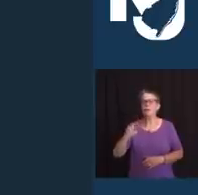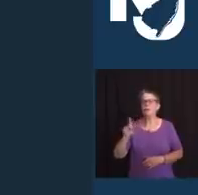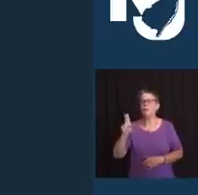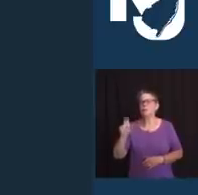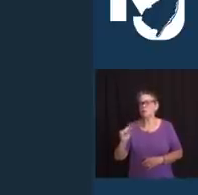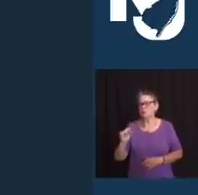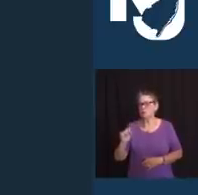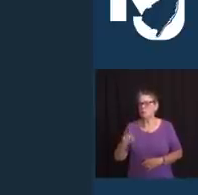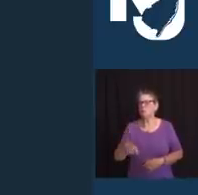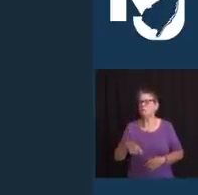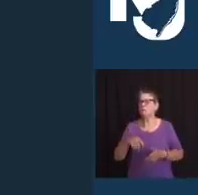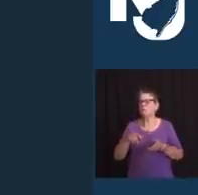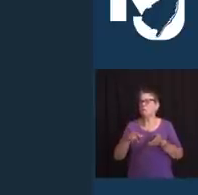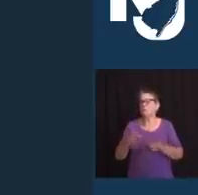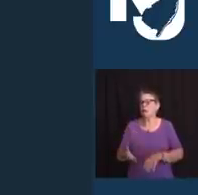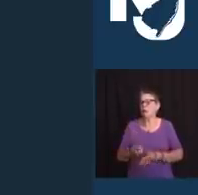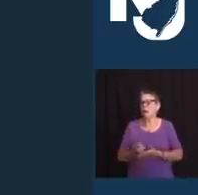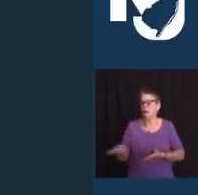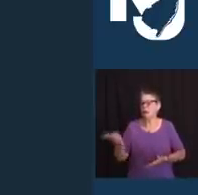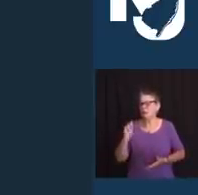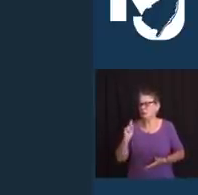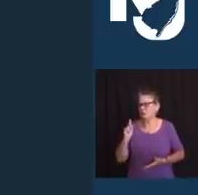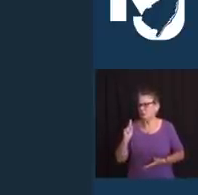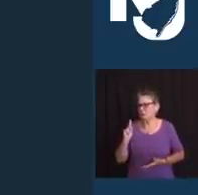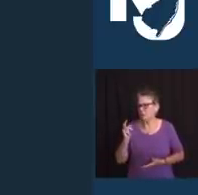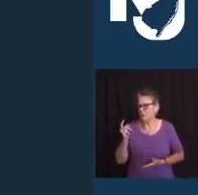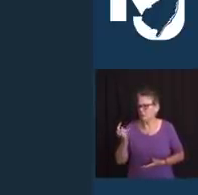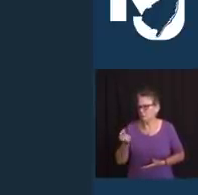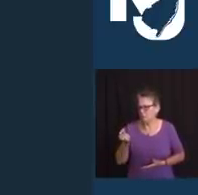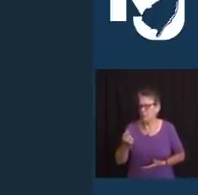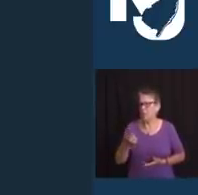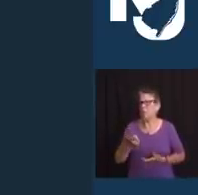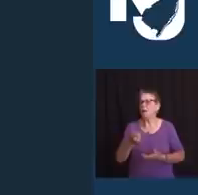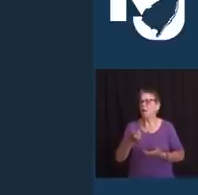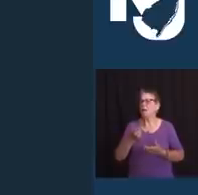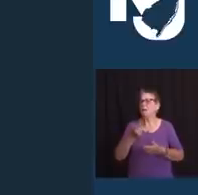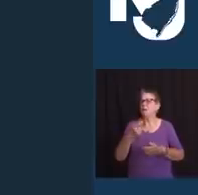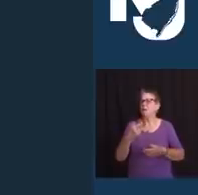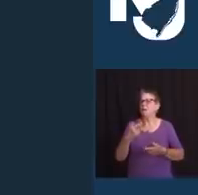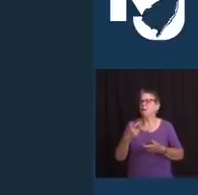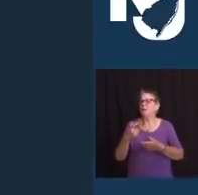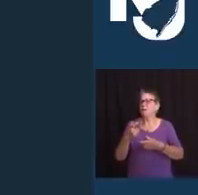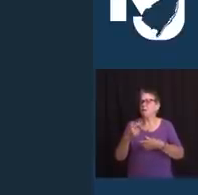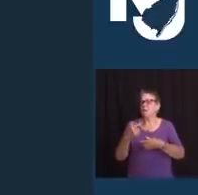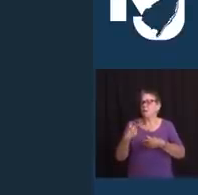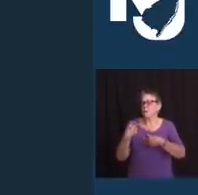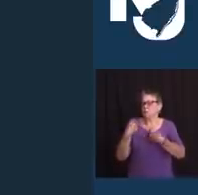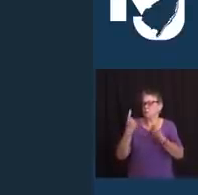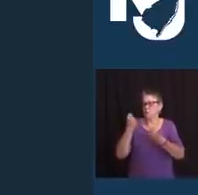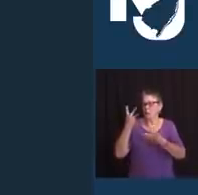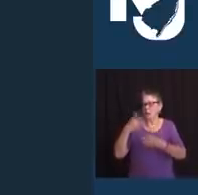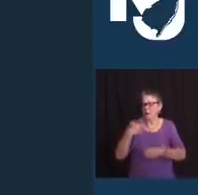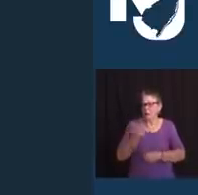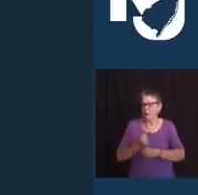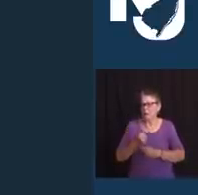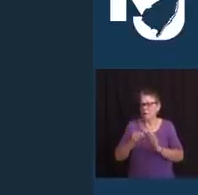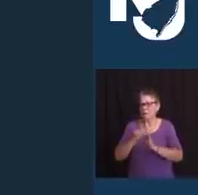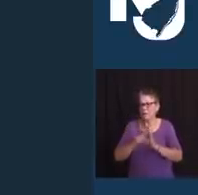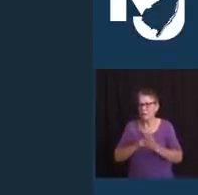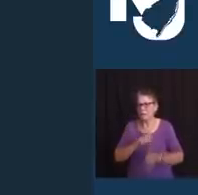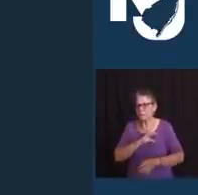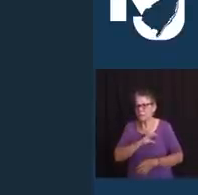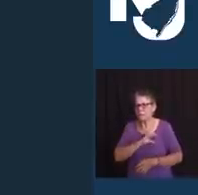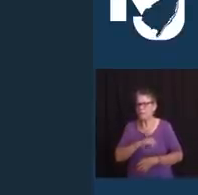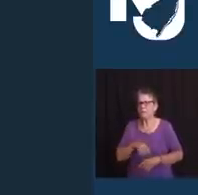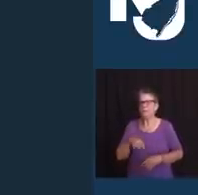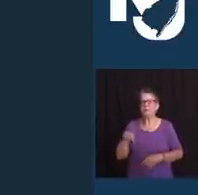trooper for more than 20 years, a proud member of the 122nd Trooper class. I believe there's a new one convening this morning, Pat,